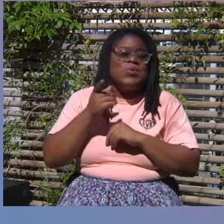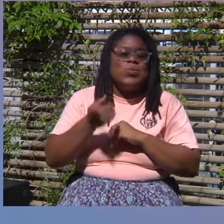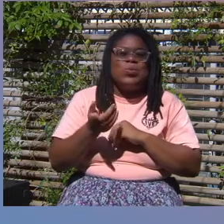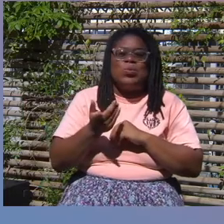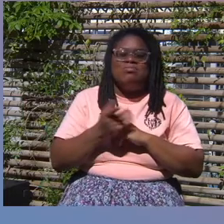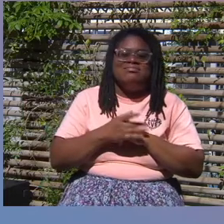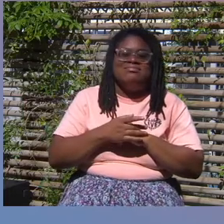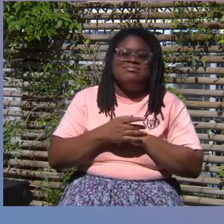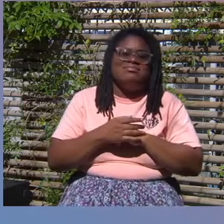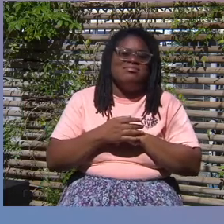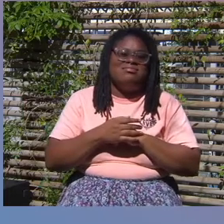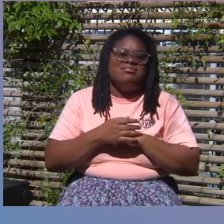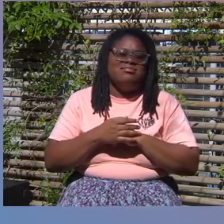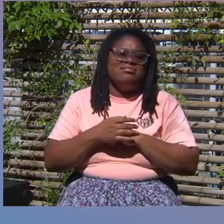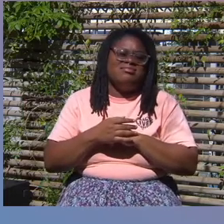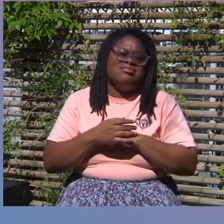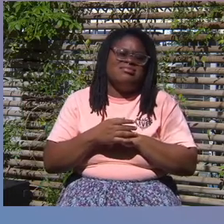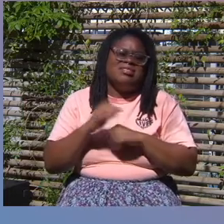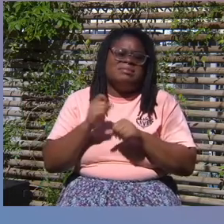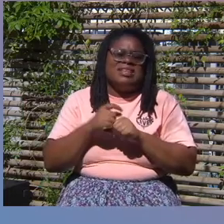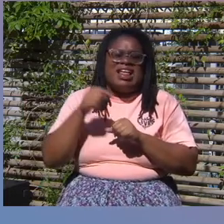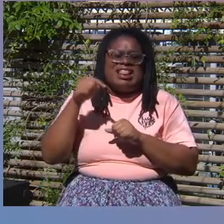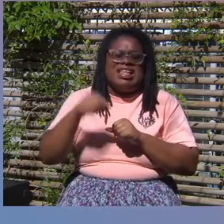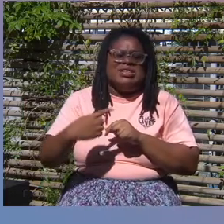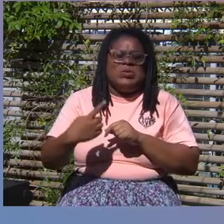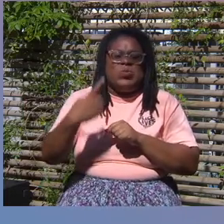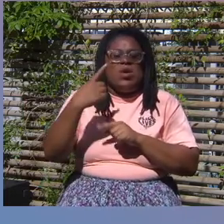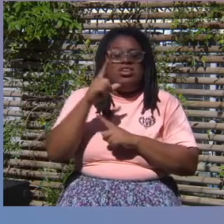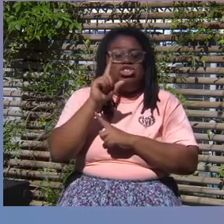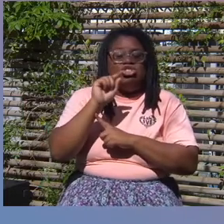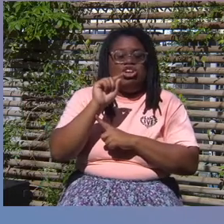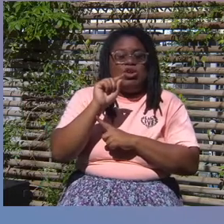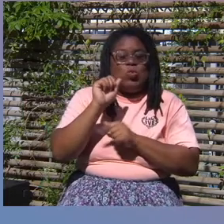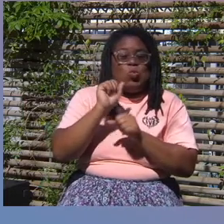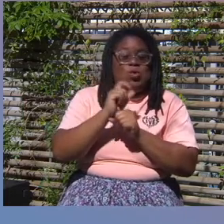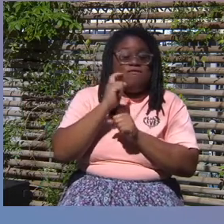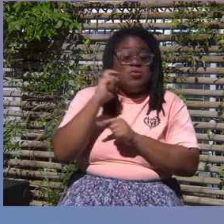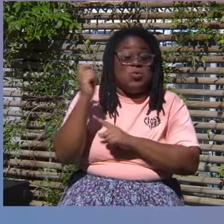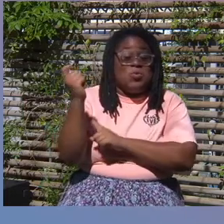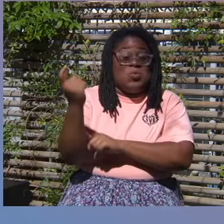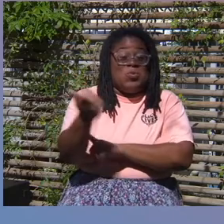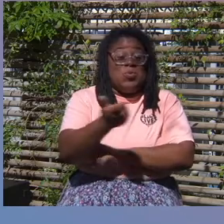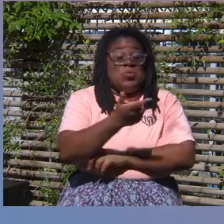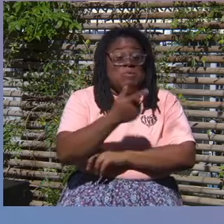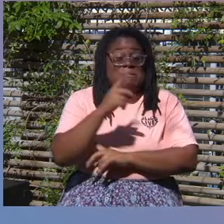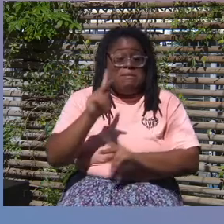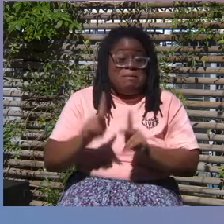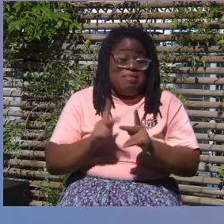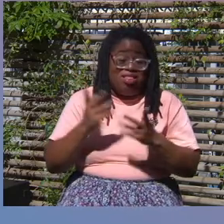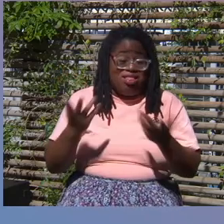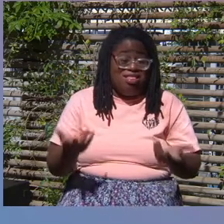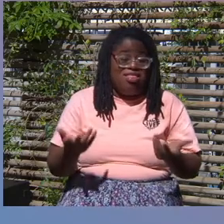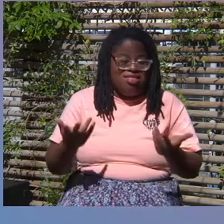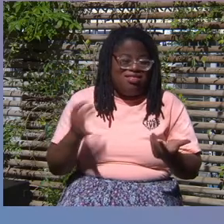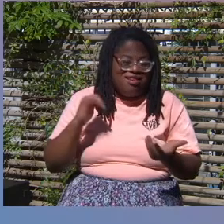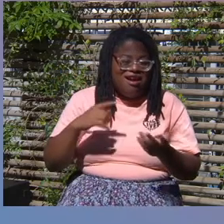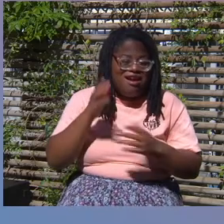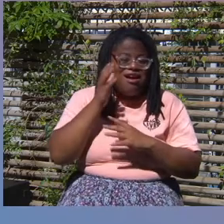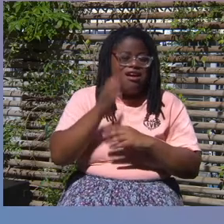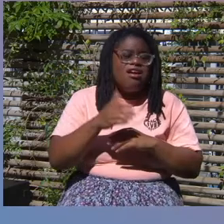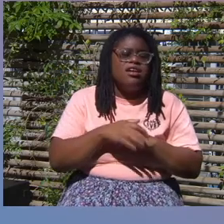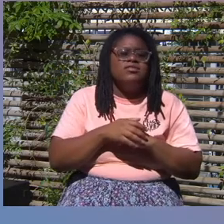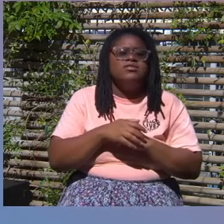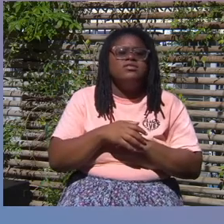gotta make this one chicken work for a lot of people. So I feel